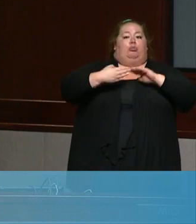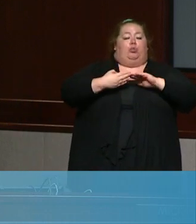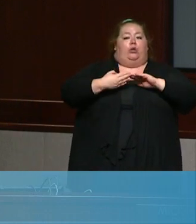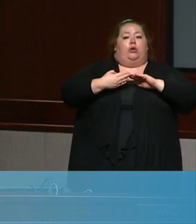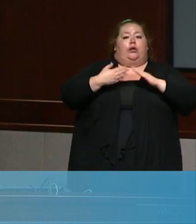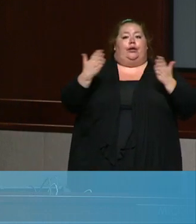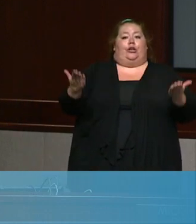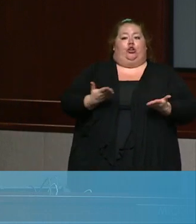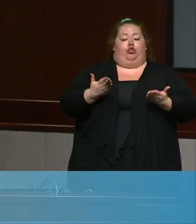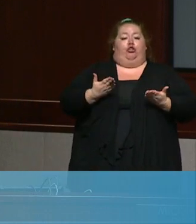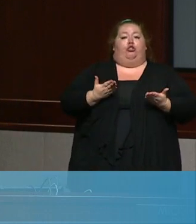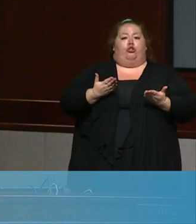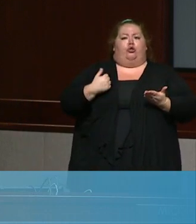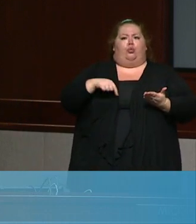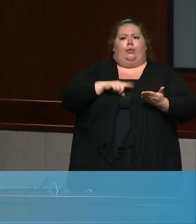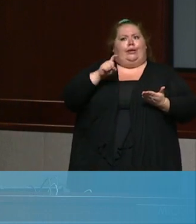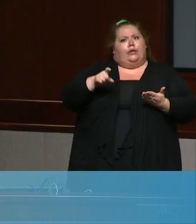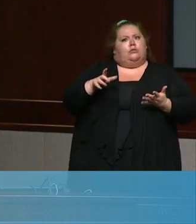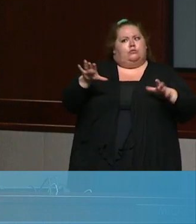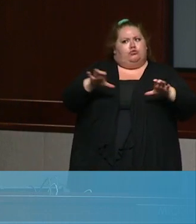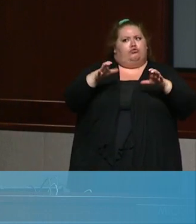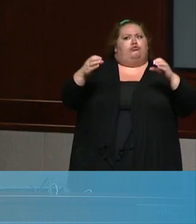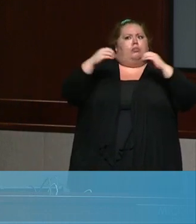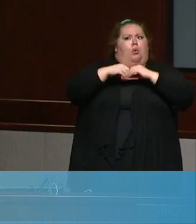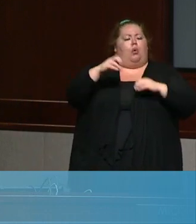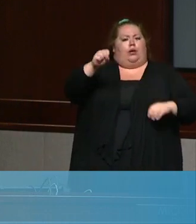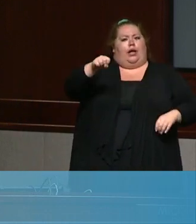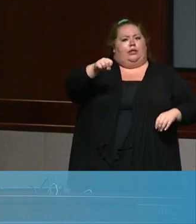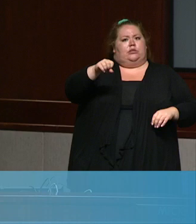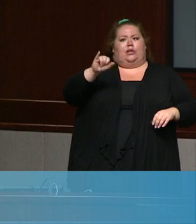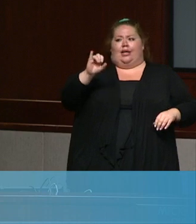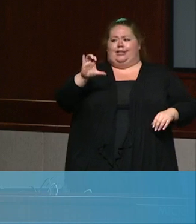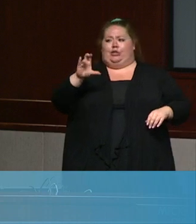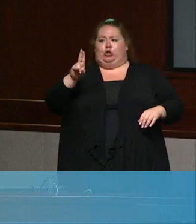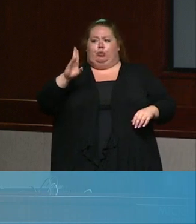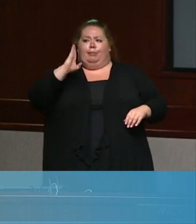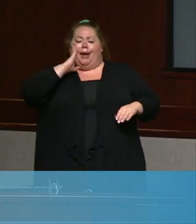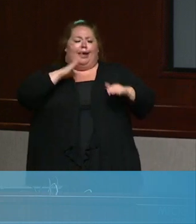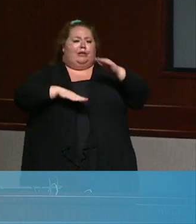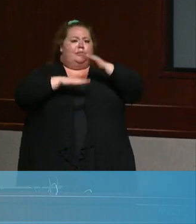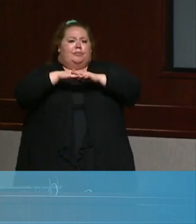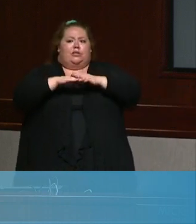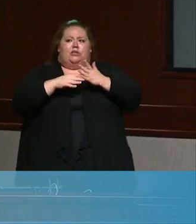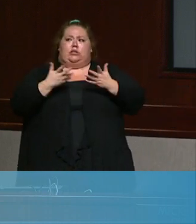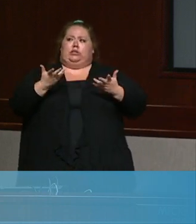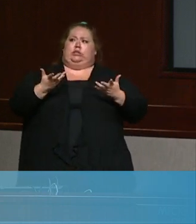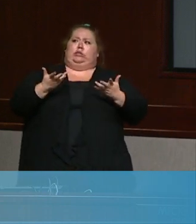to do more. What the ICU beds are telling us is we're running short.